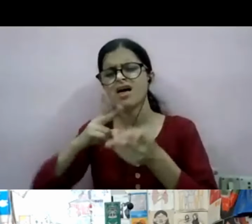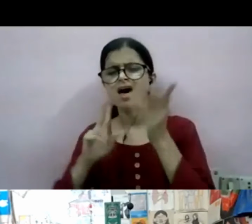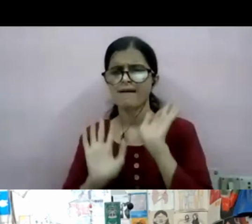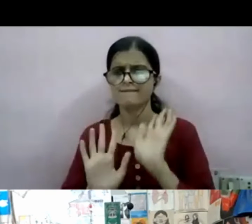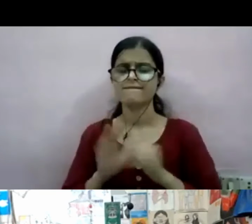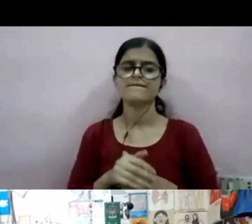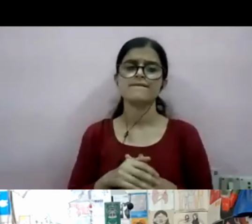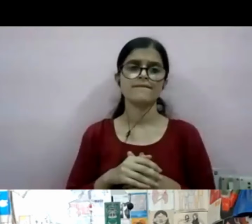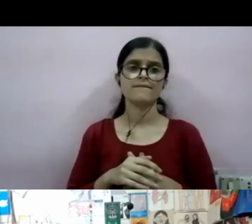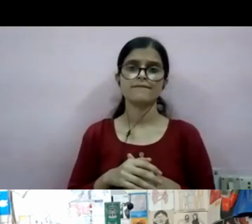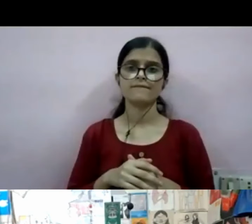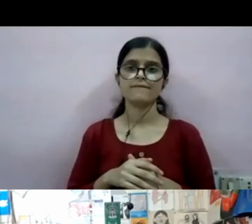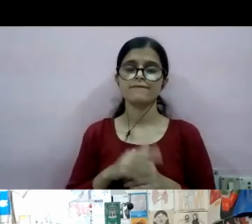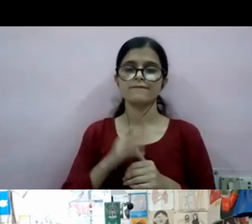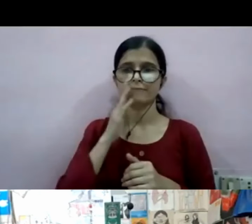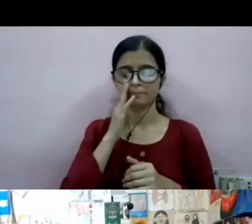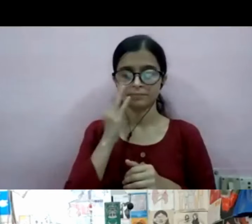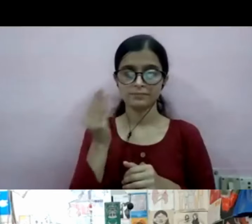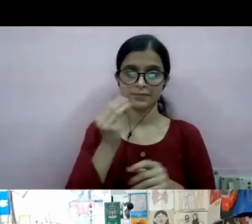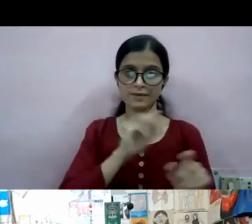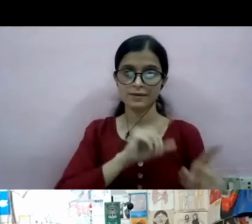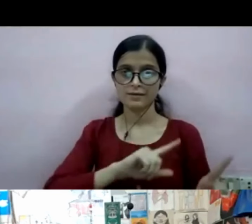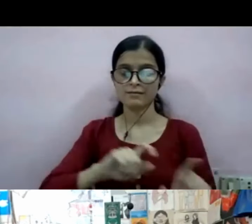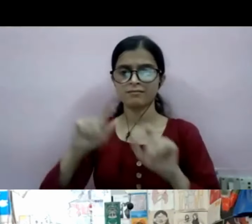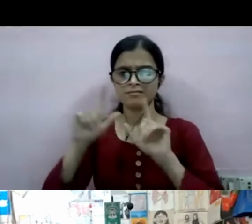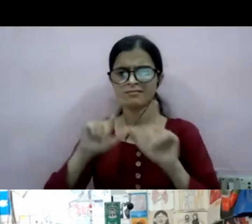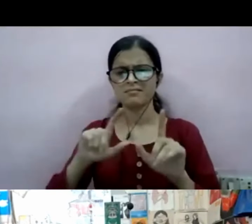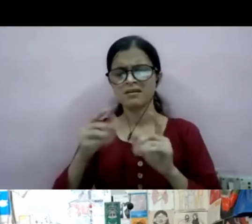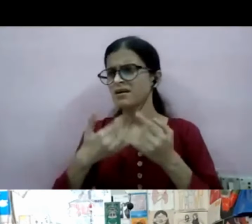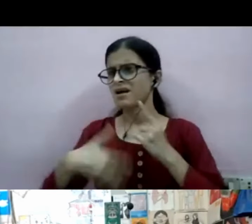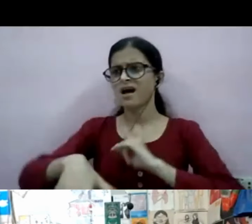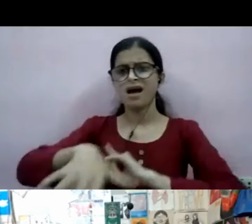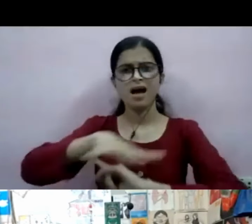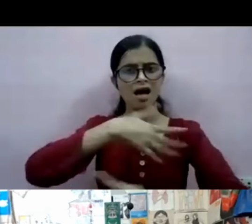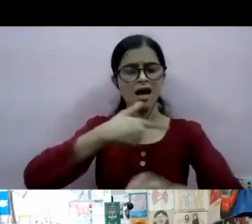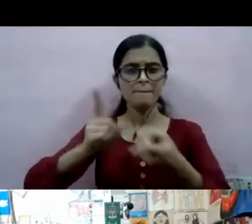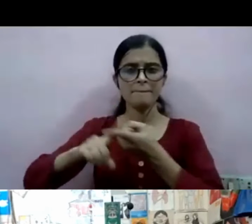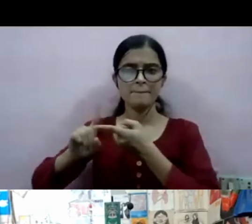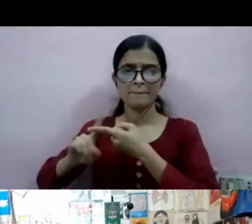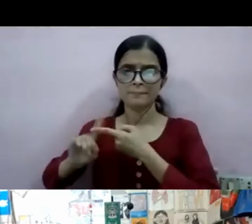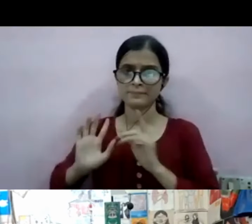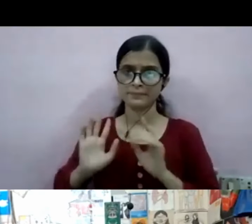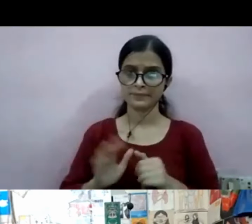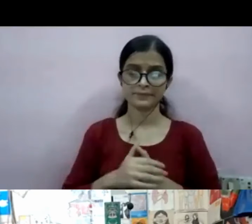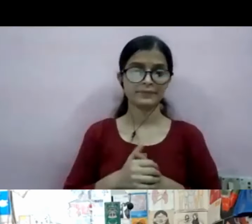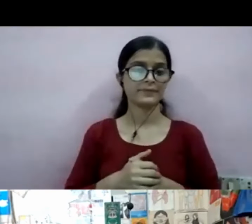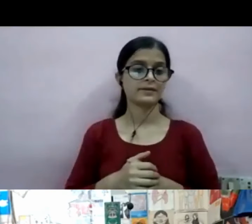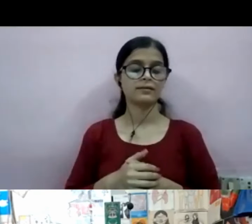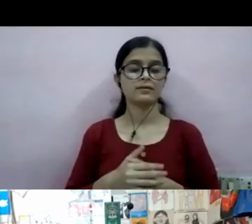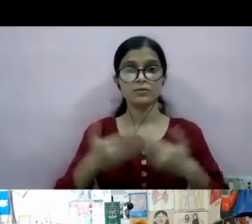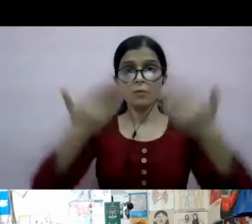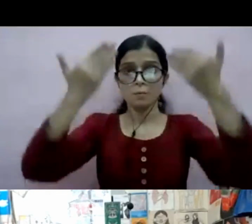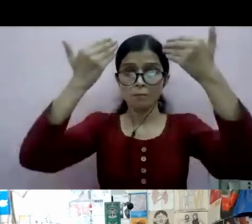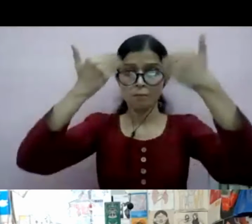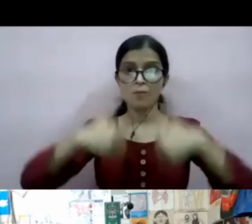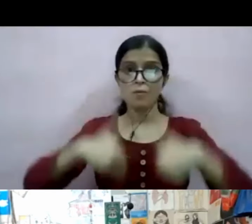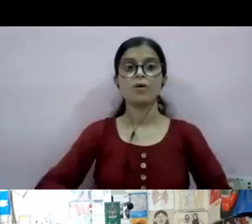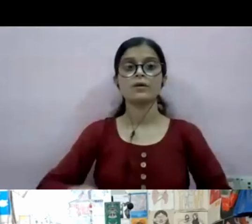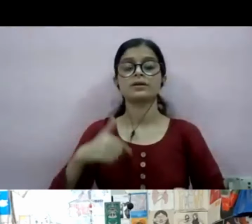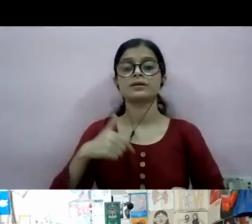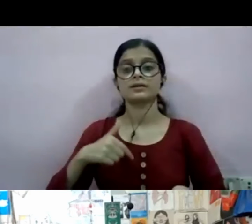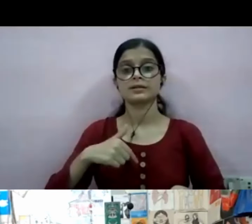turn reinforce images in the public sphere. So the body becomes an important